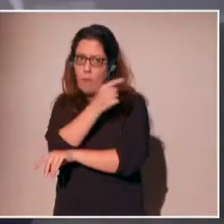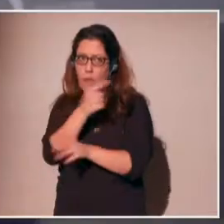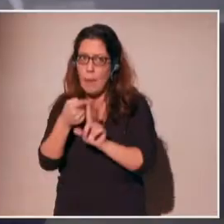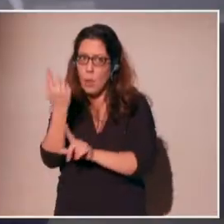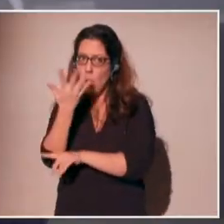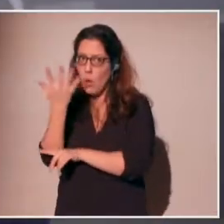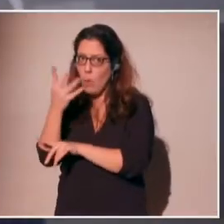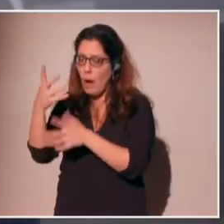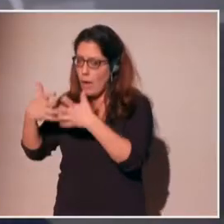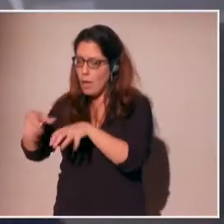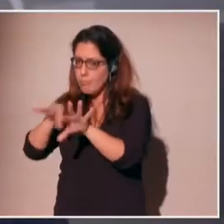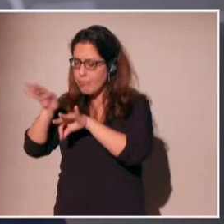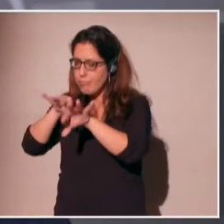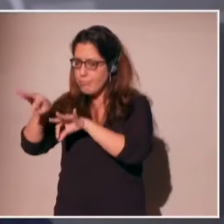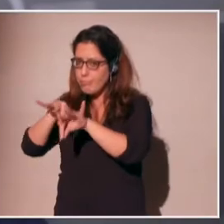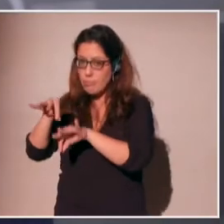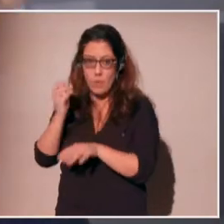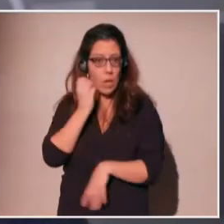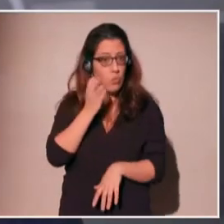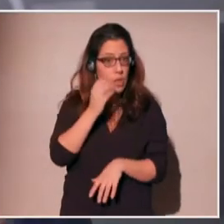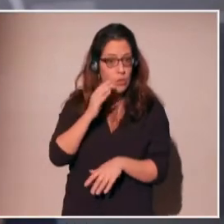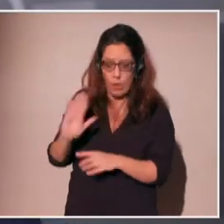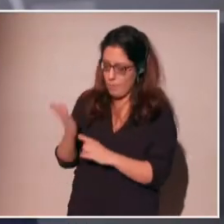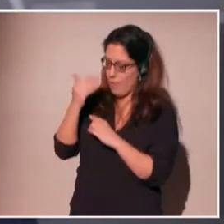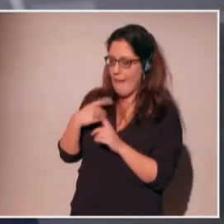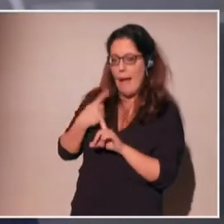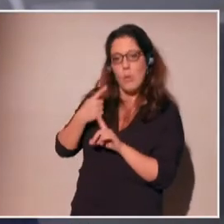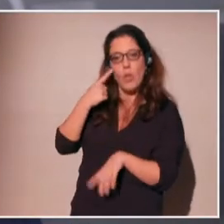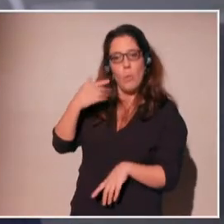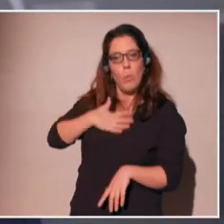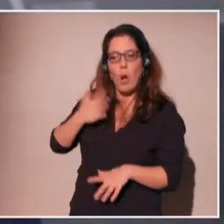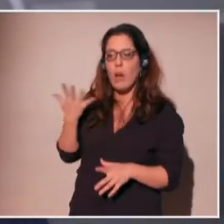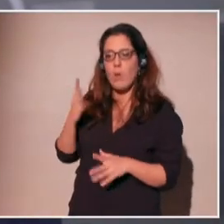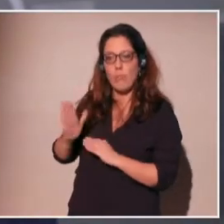Twitter, you will understand because I'm sharing the co-working we are doing together.